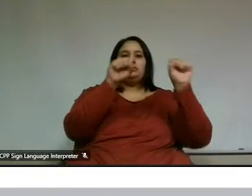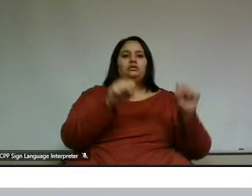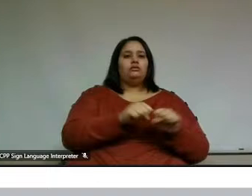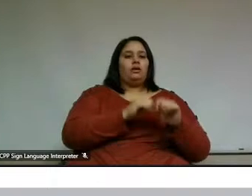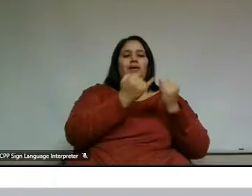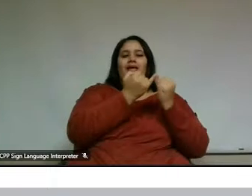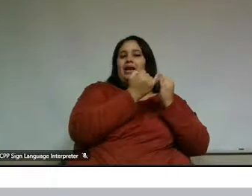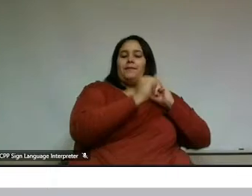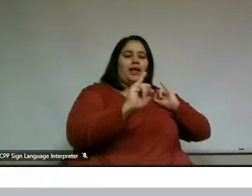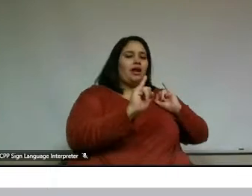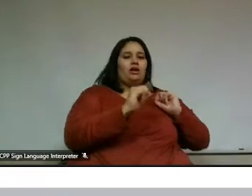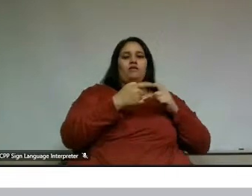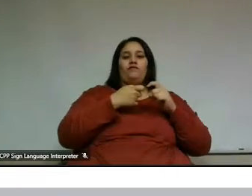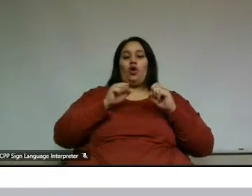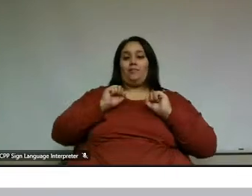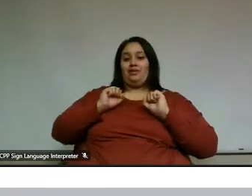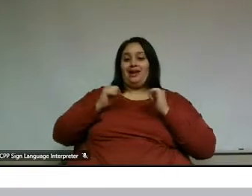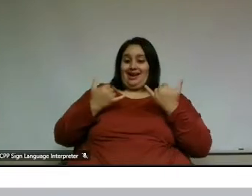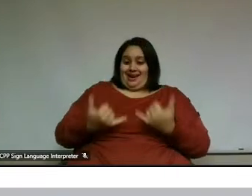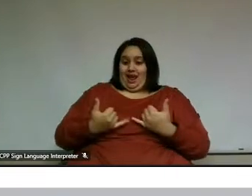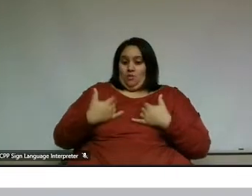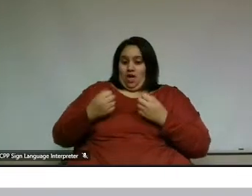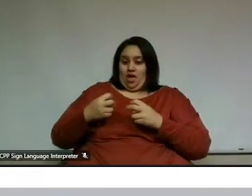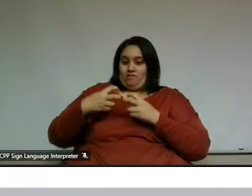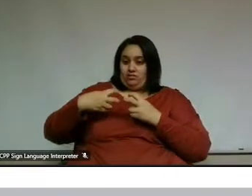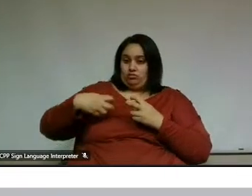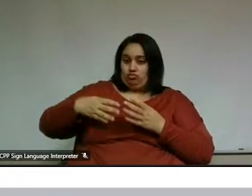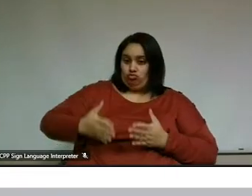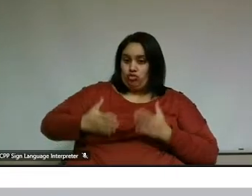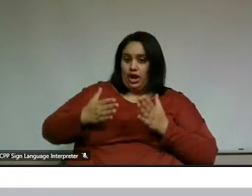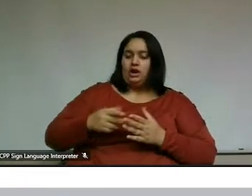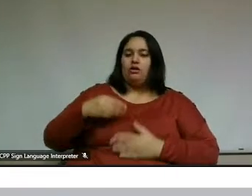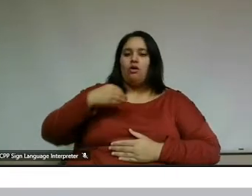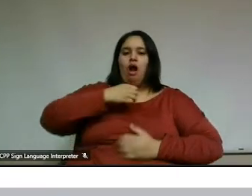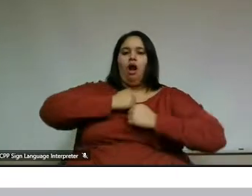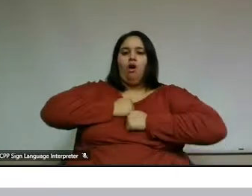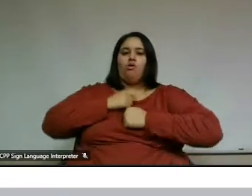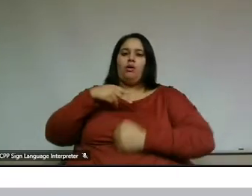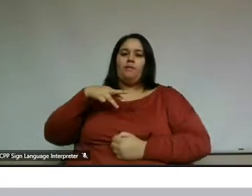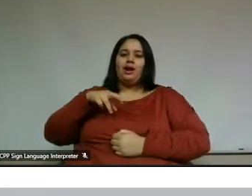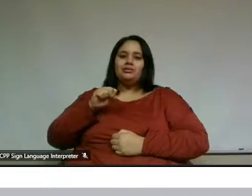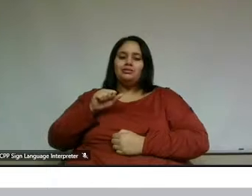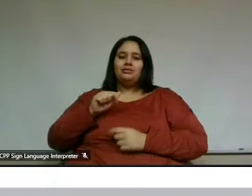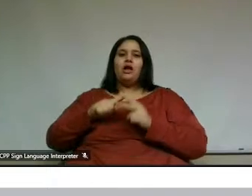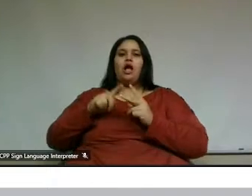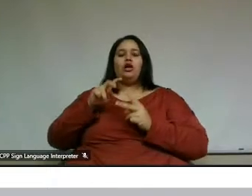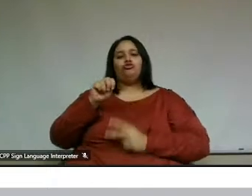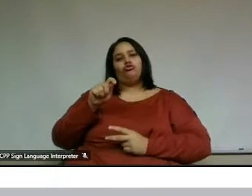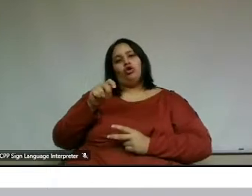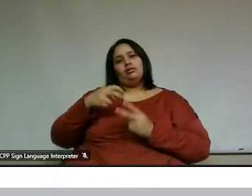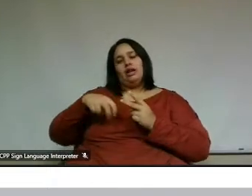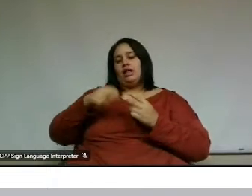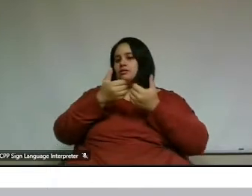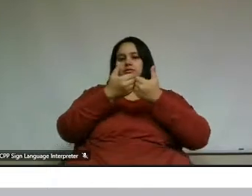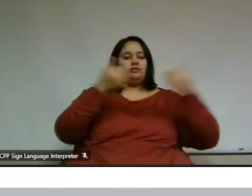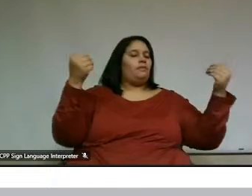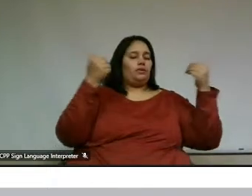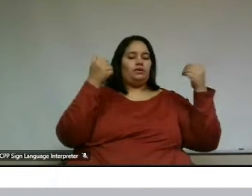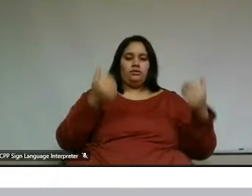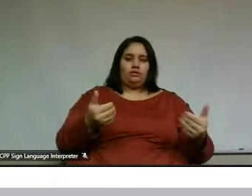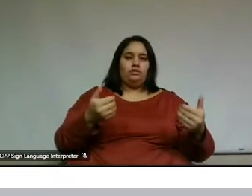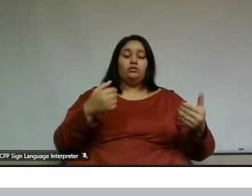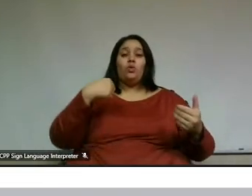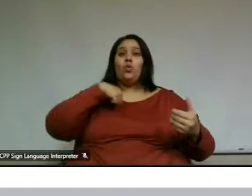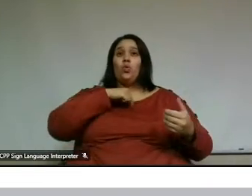existing rail systems that are currently owned by PRASA and by Transnet. In other words, there was no